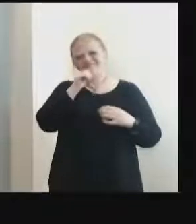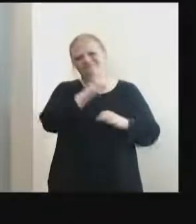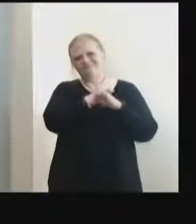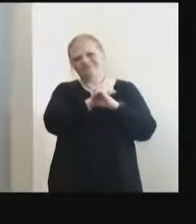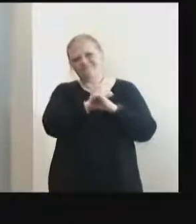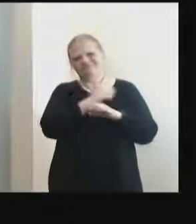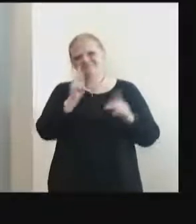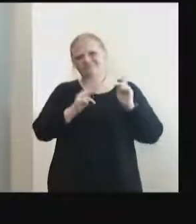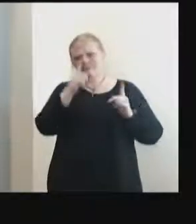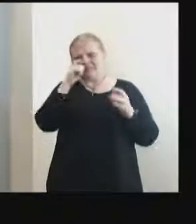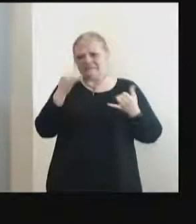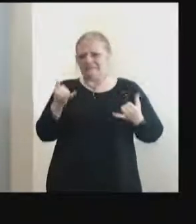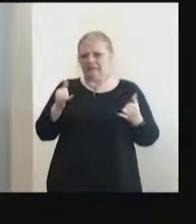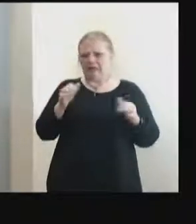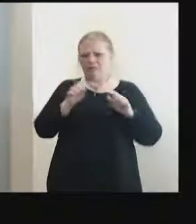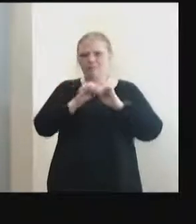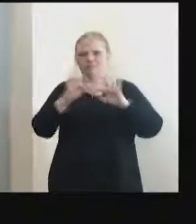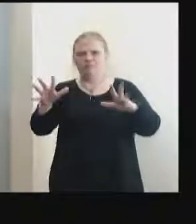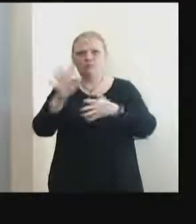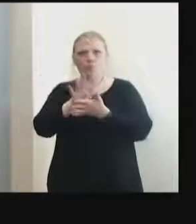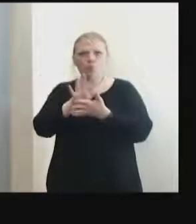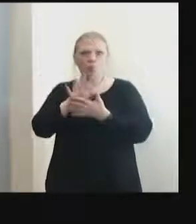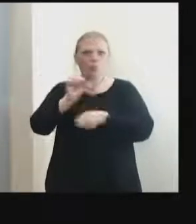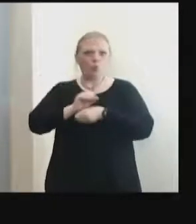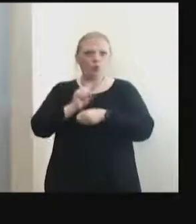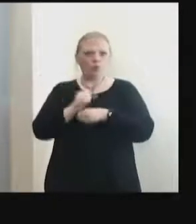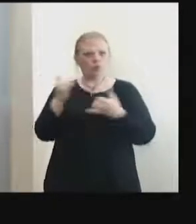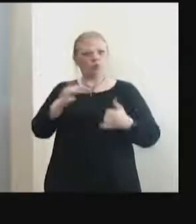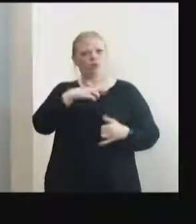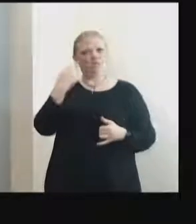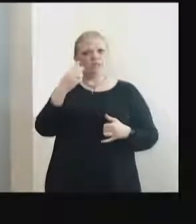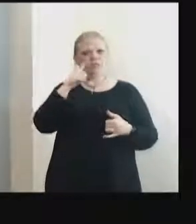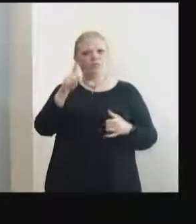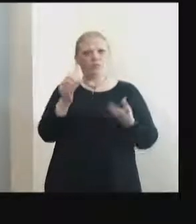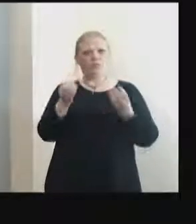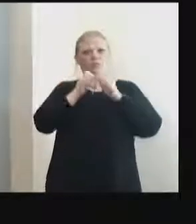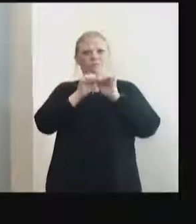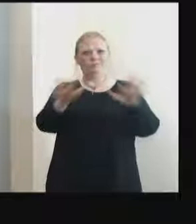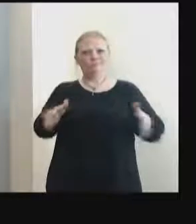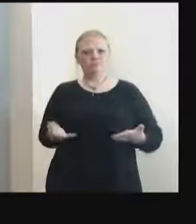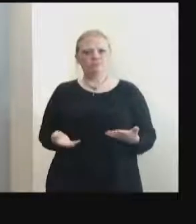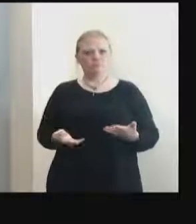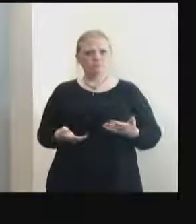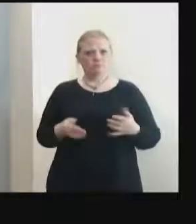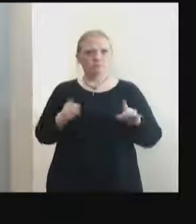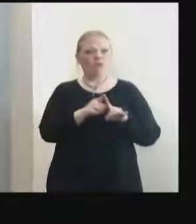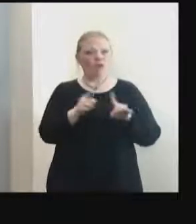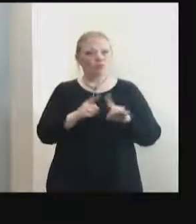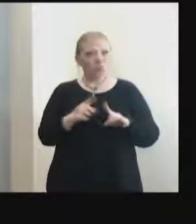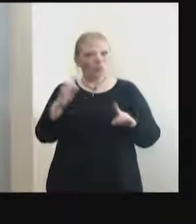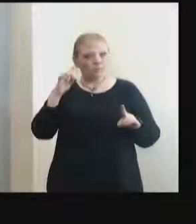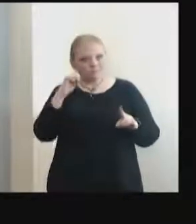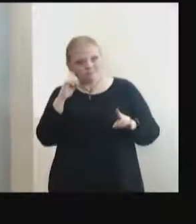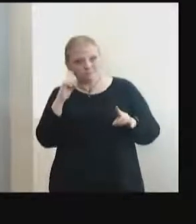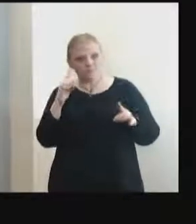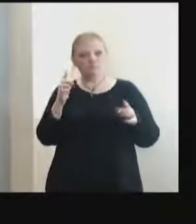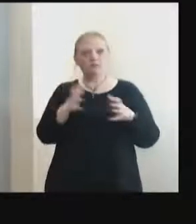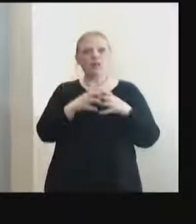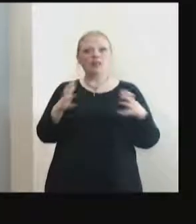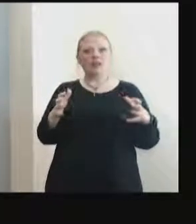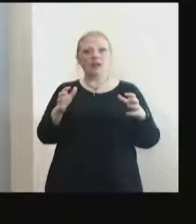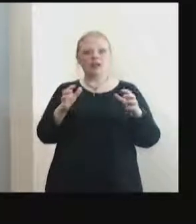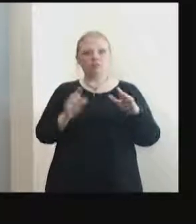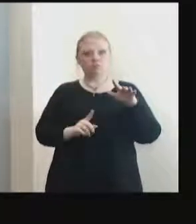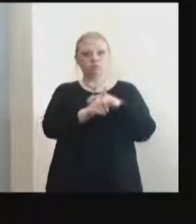it's putting the other people in the school and the workplace at risk of possible transmission. And also we've heard that there are a lot of outbreaks